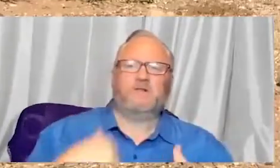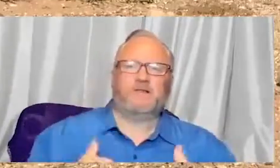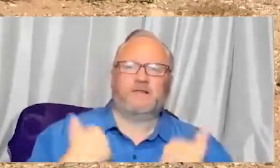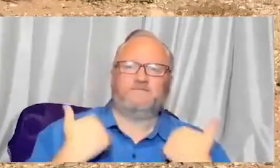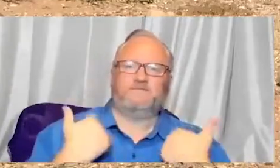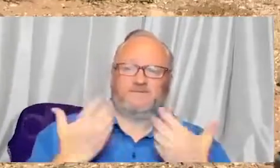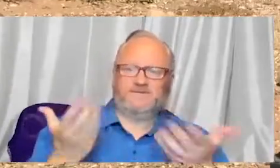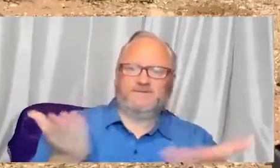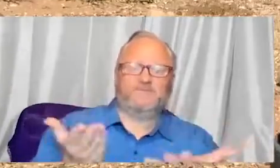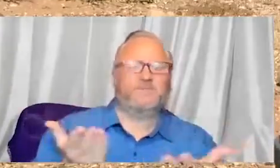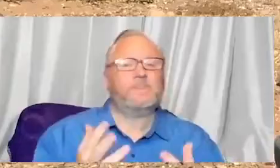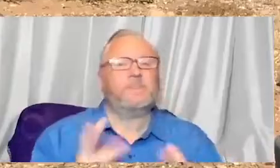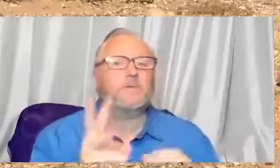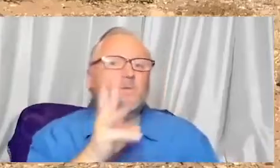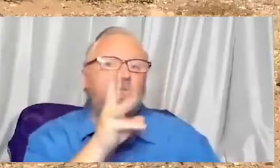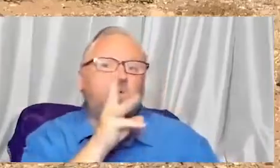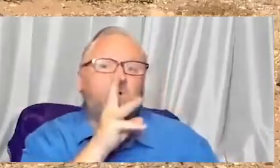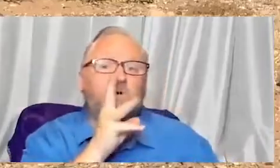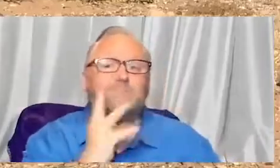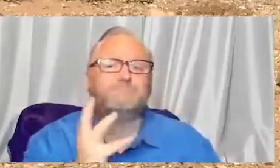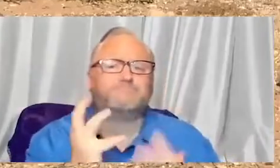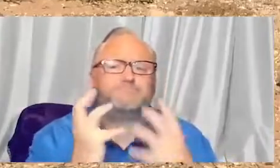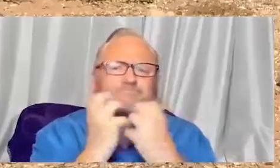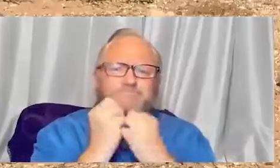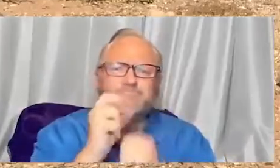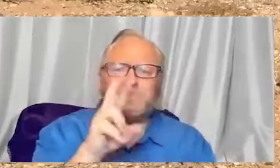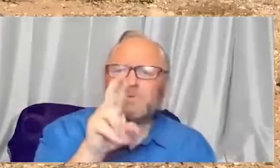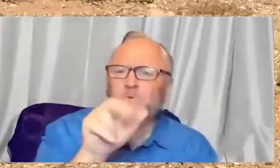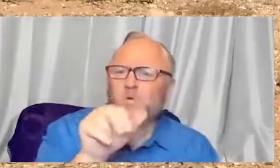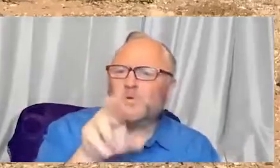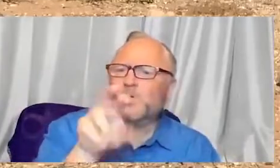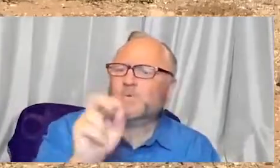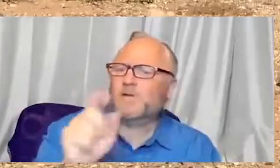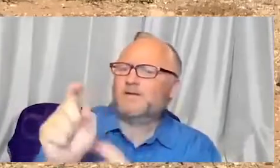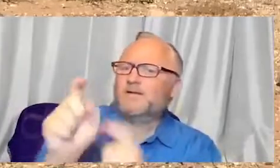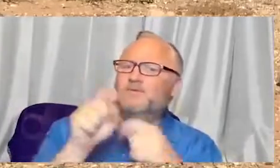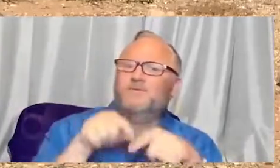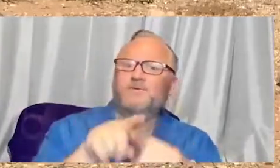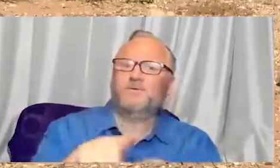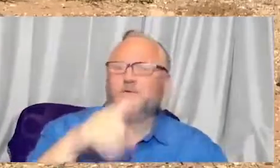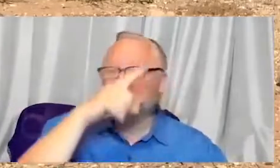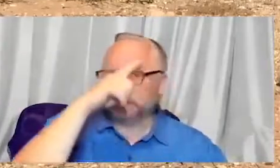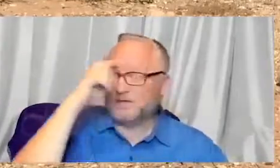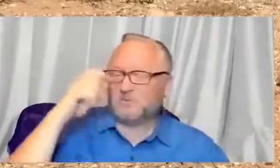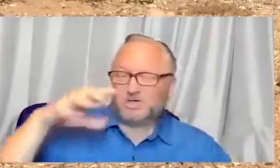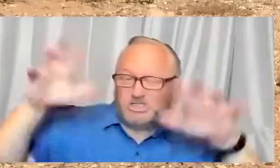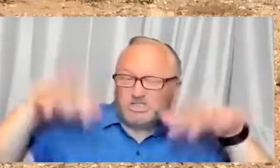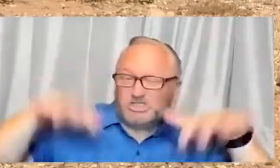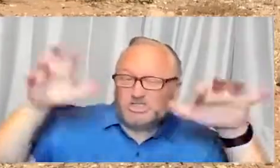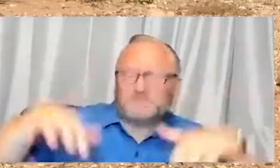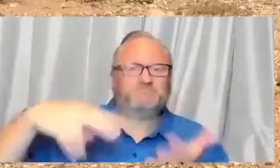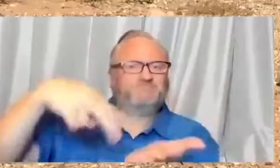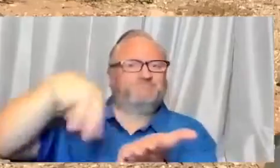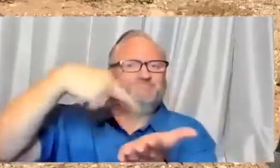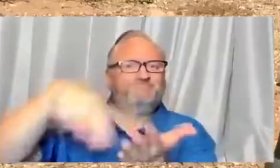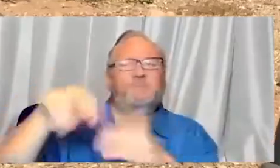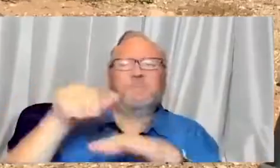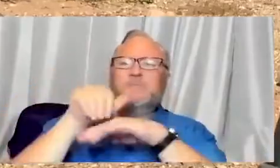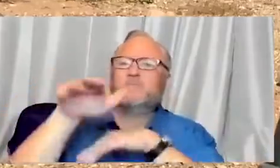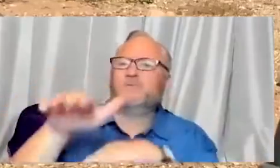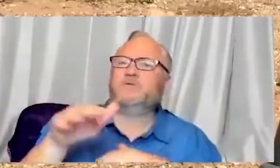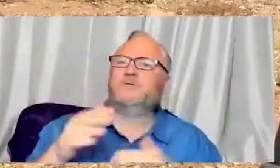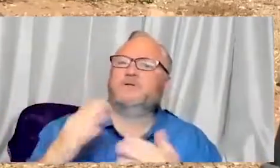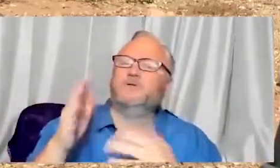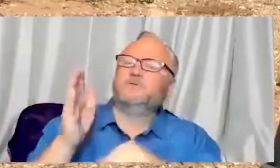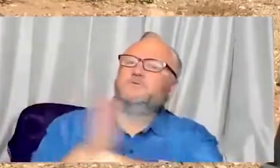Water is such a precious, rare gift that we dance in the summer monsoons, and send songs and prayers of thanks